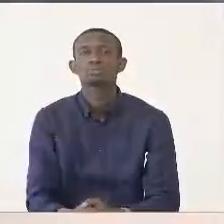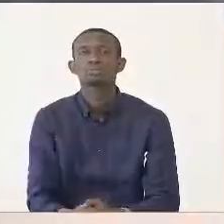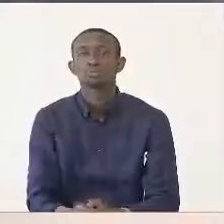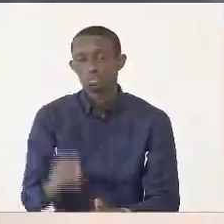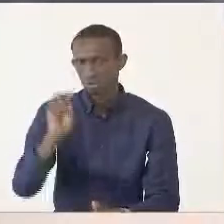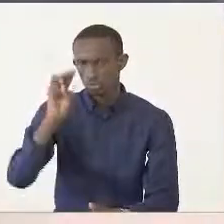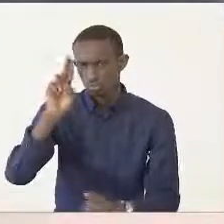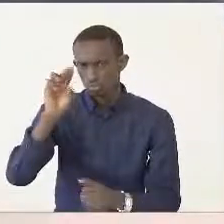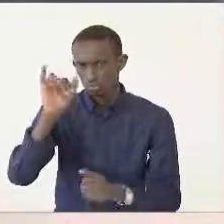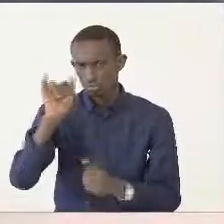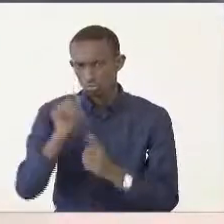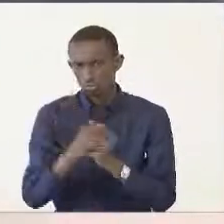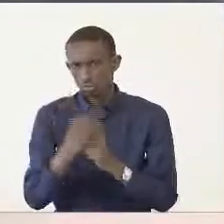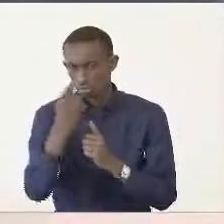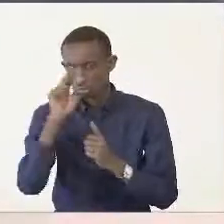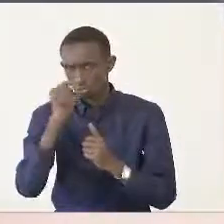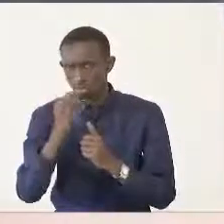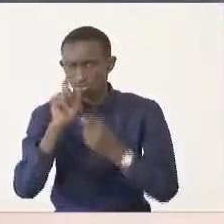plus M2